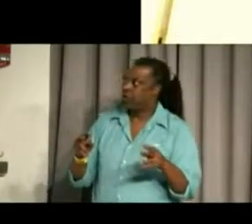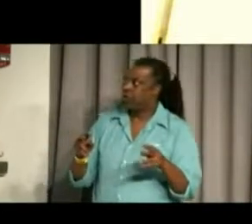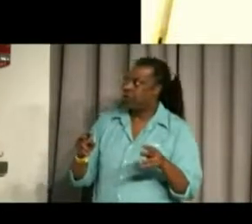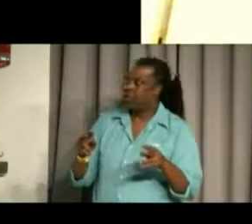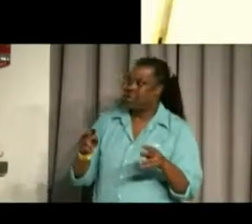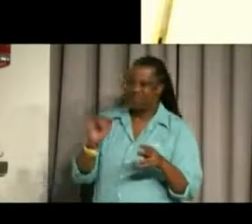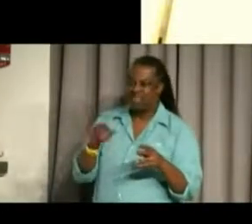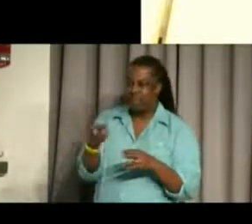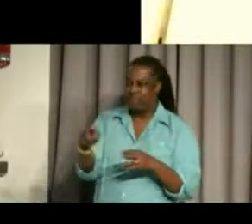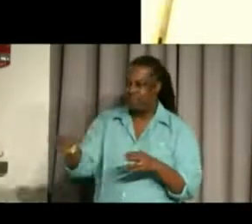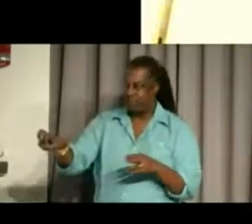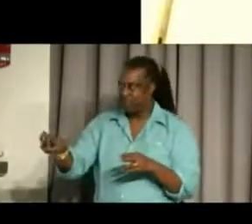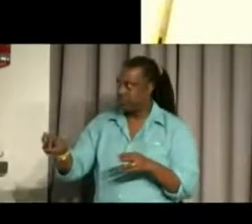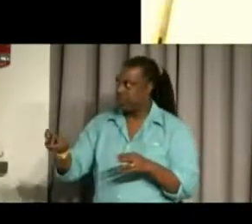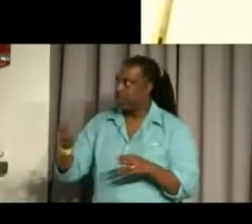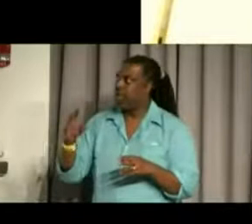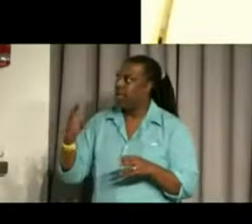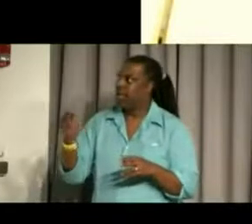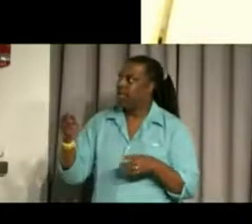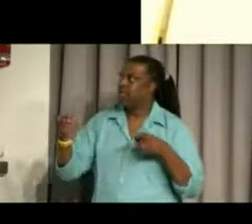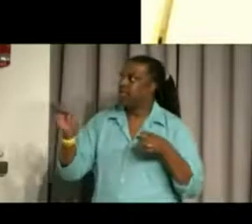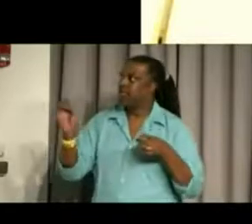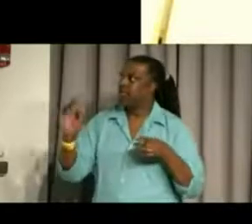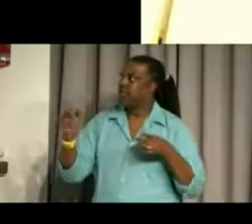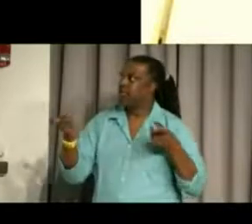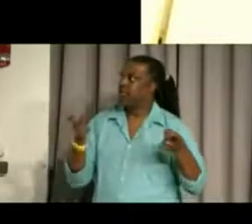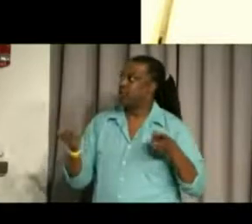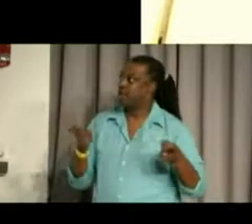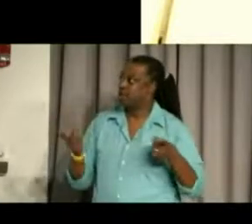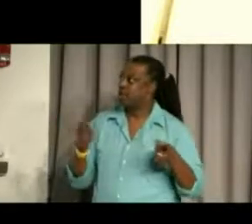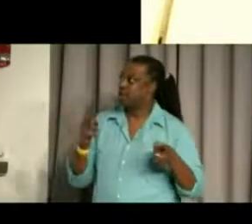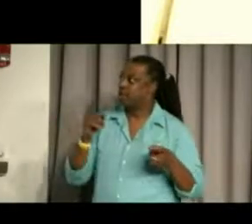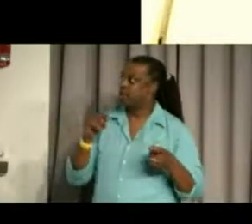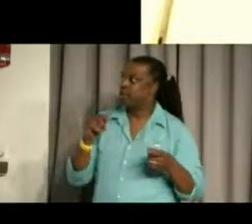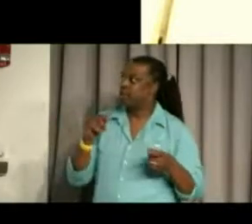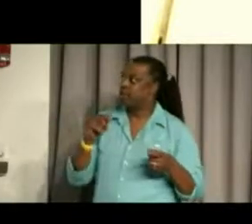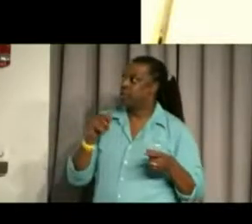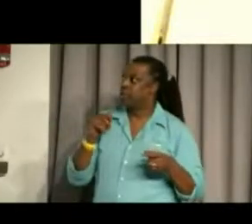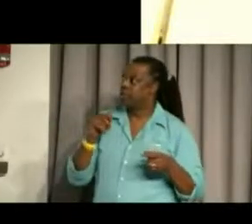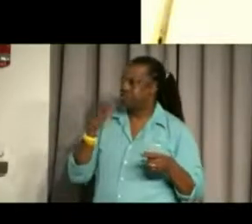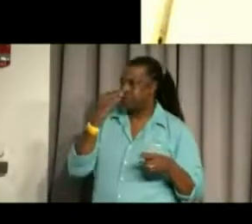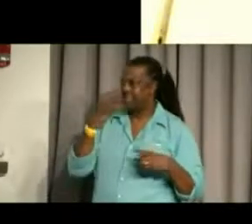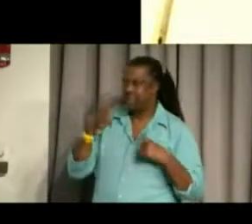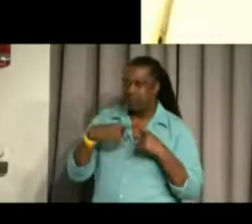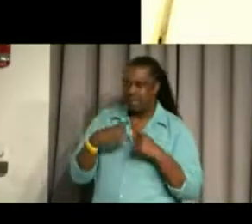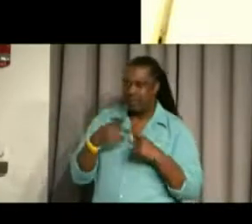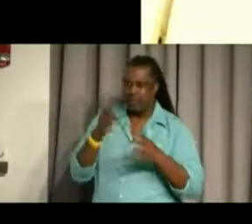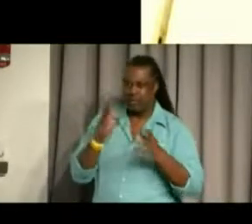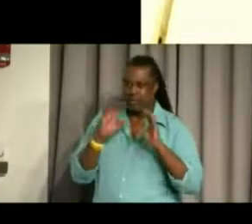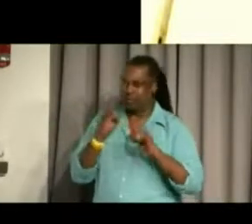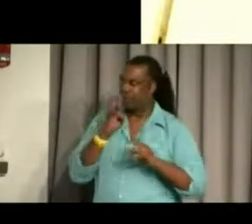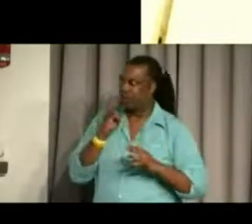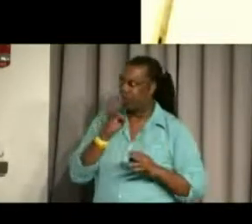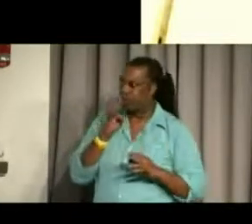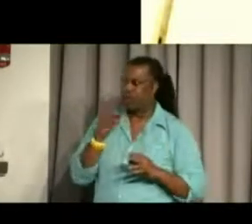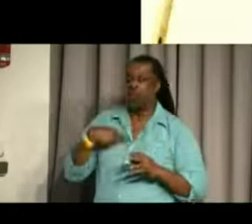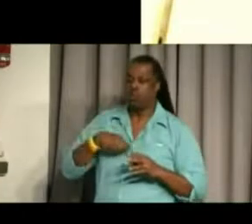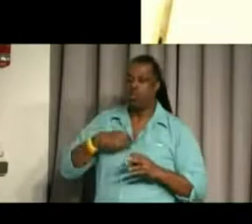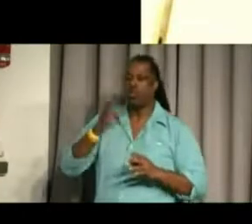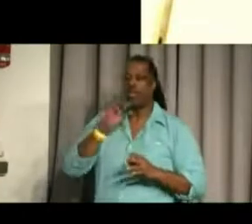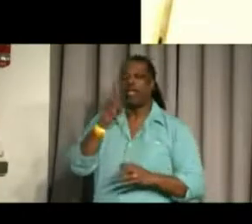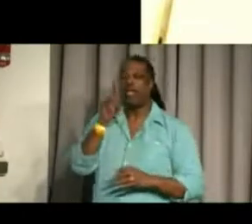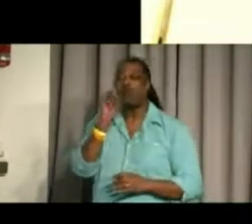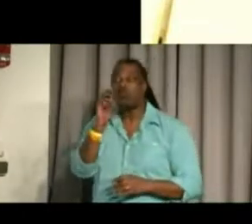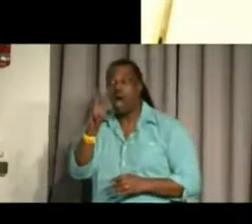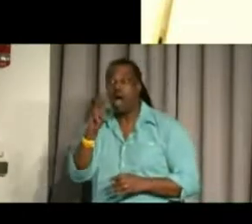that switch. And the emergency manager did not even treat the water. So we were drinking raw, untreated